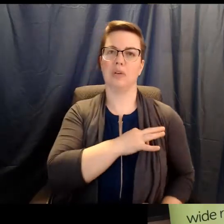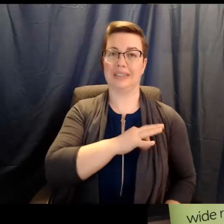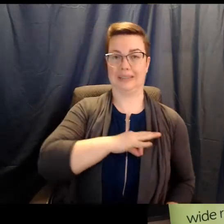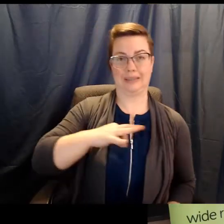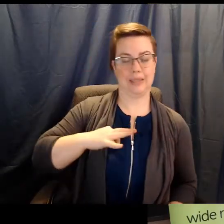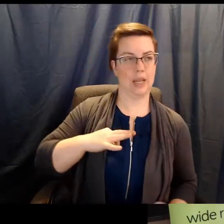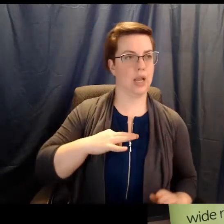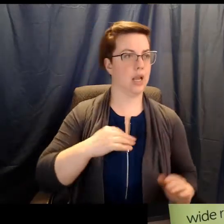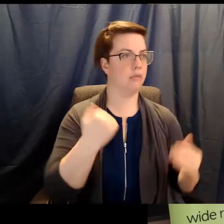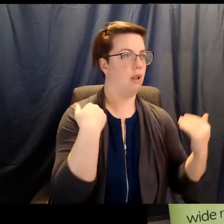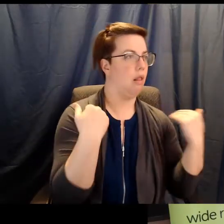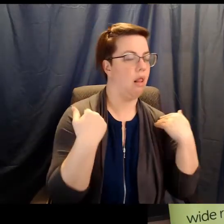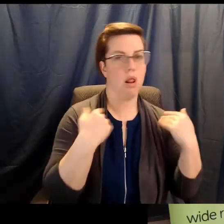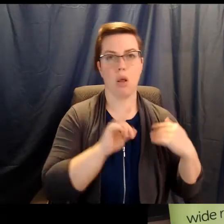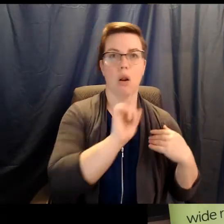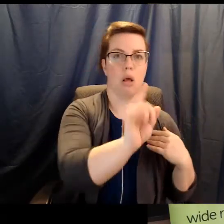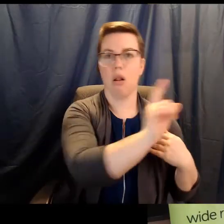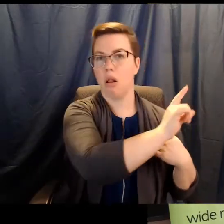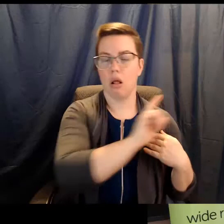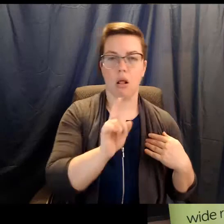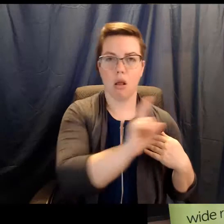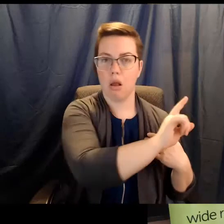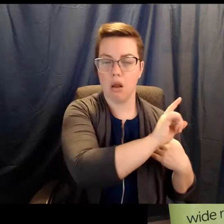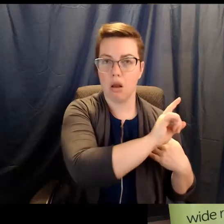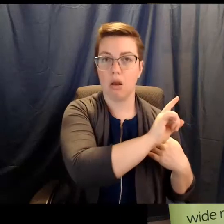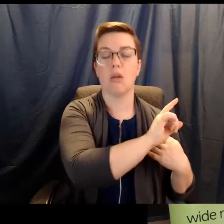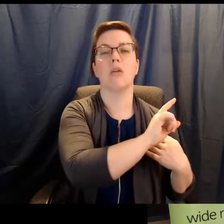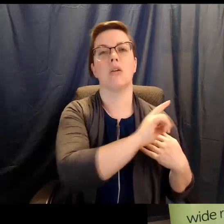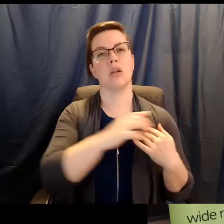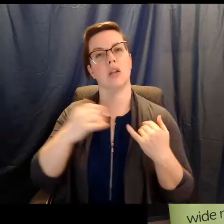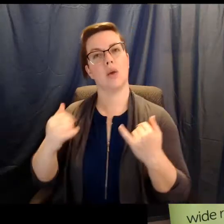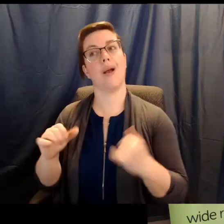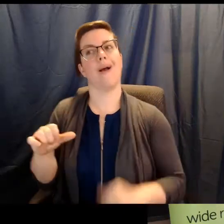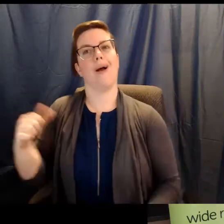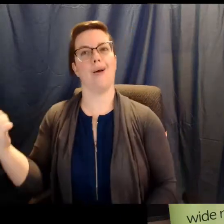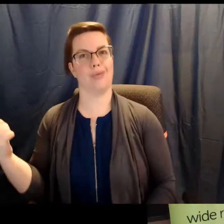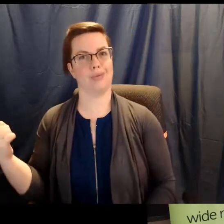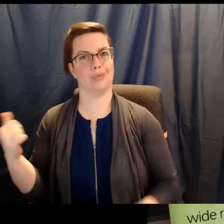that 15-minute break, are you taking a 15-minute break